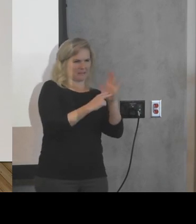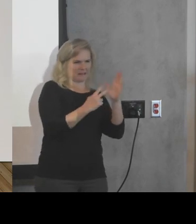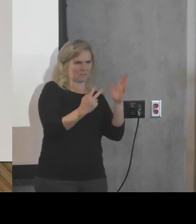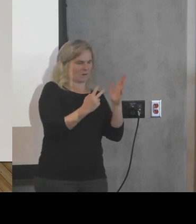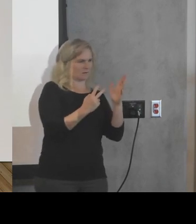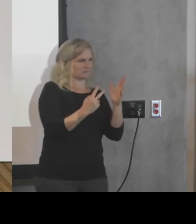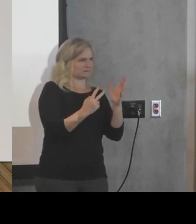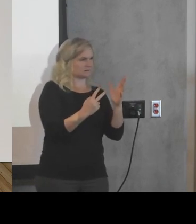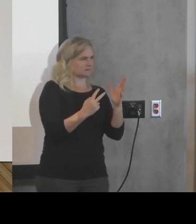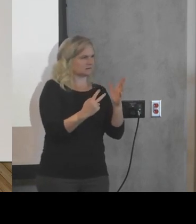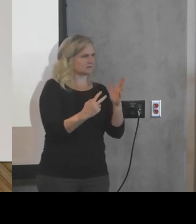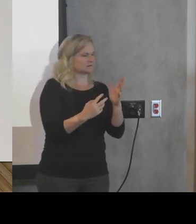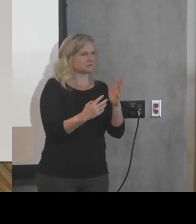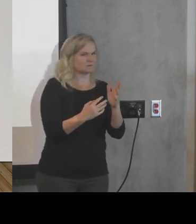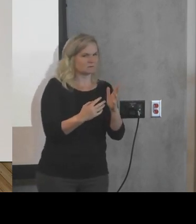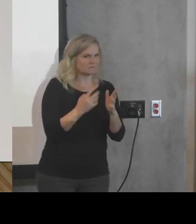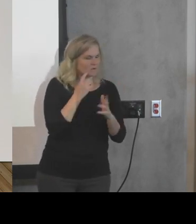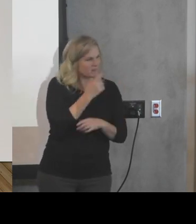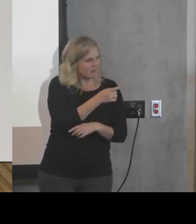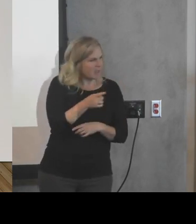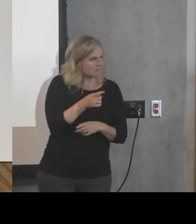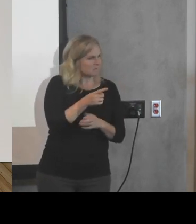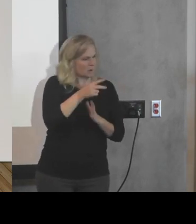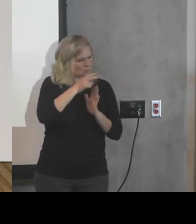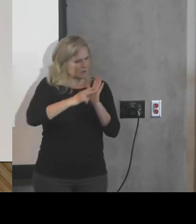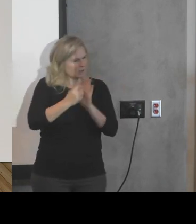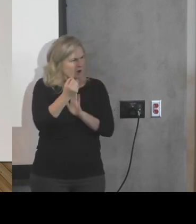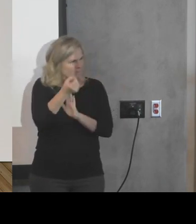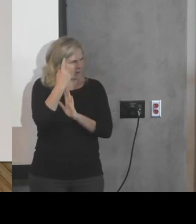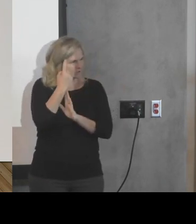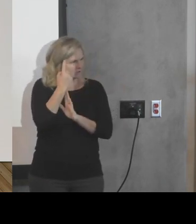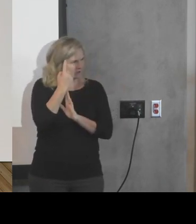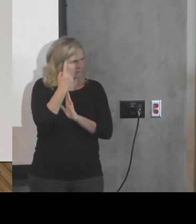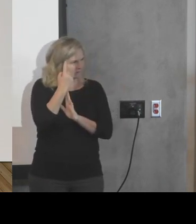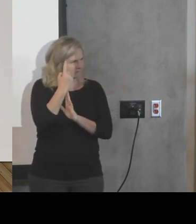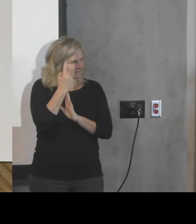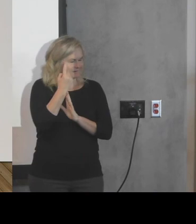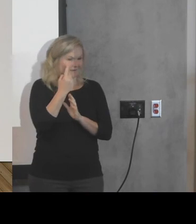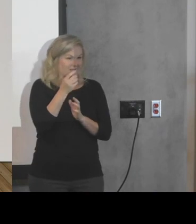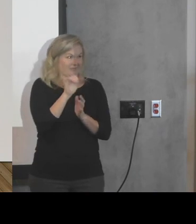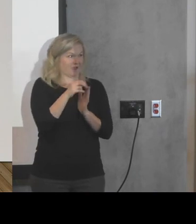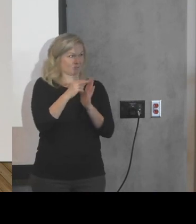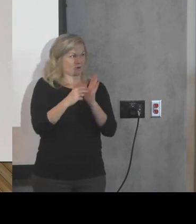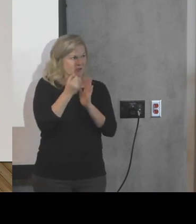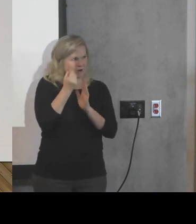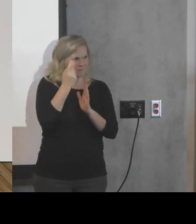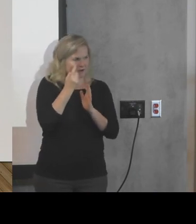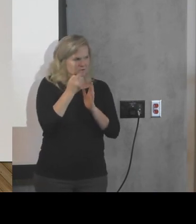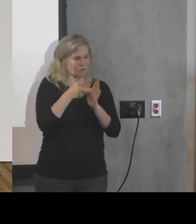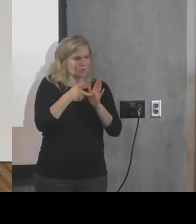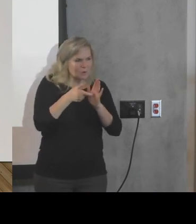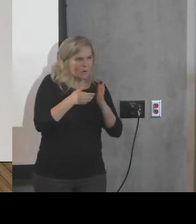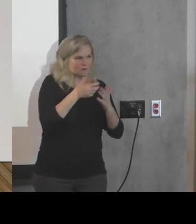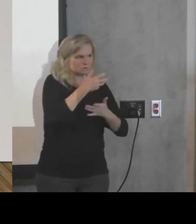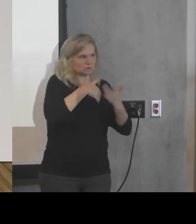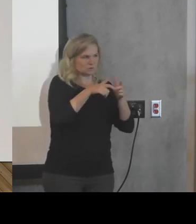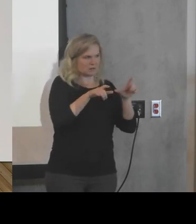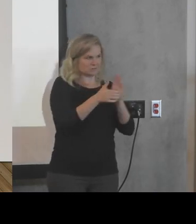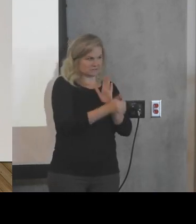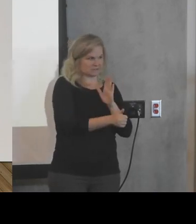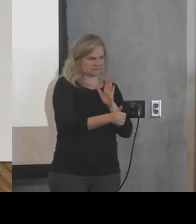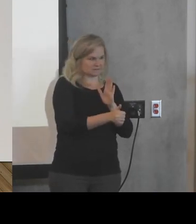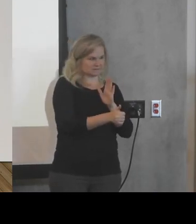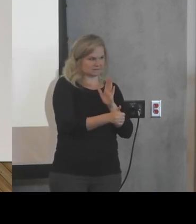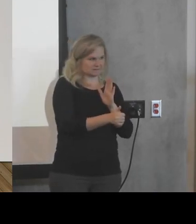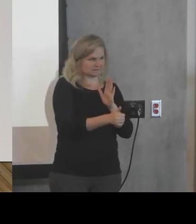comprehension is. And reading comprehension requires really good social language skills.